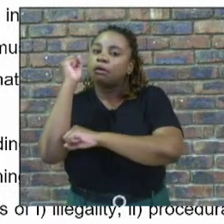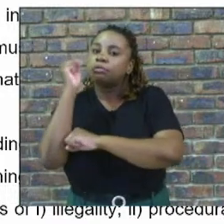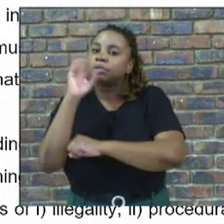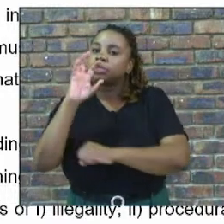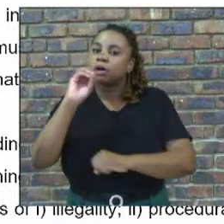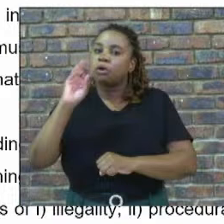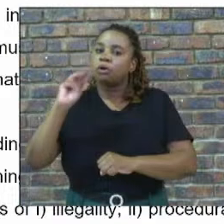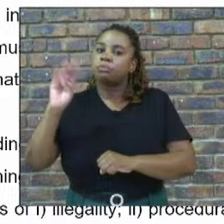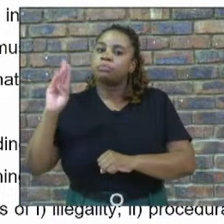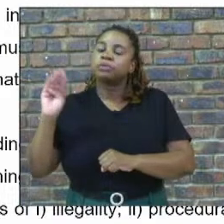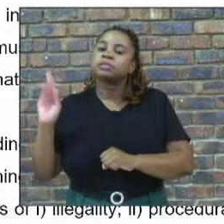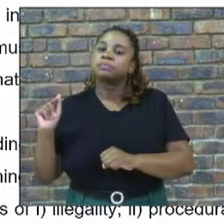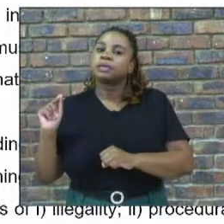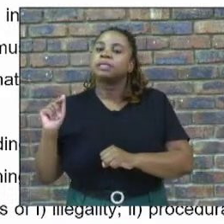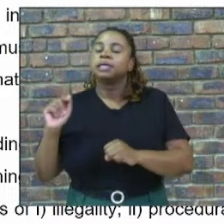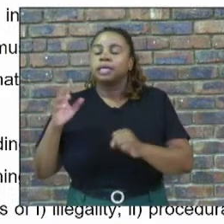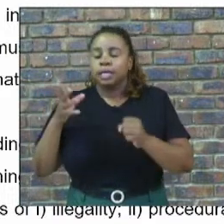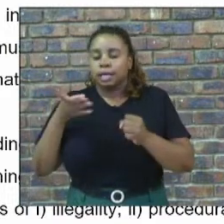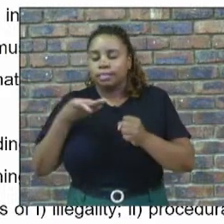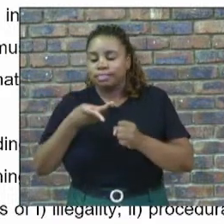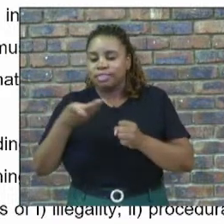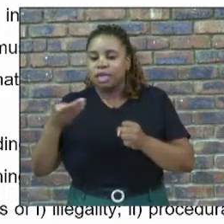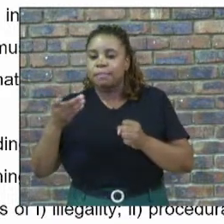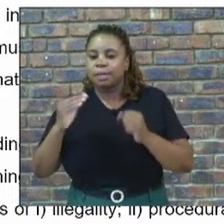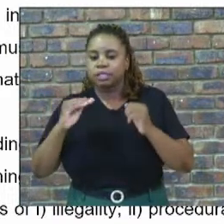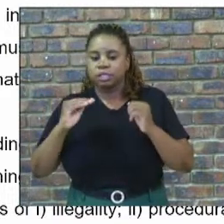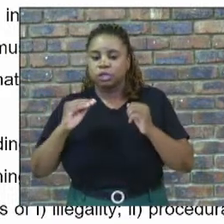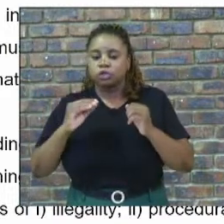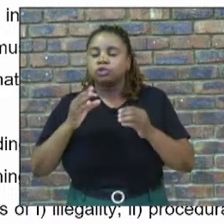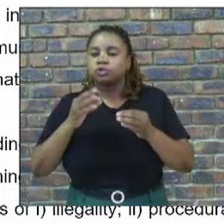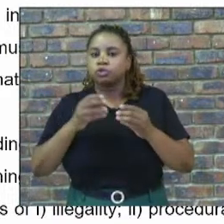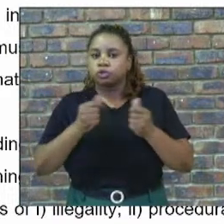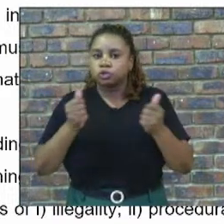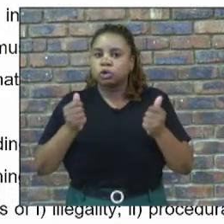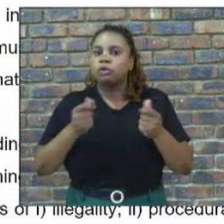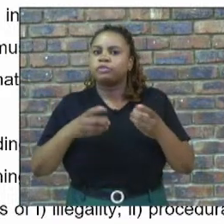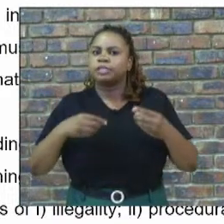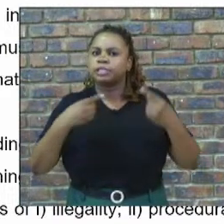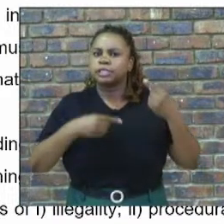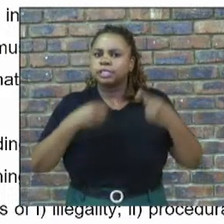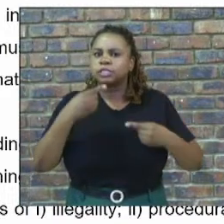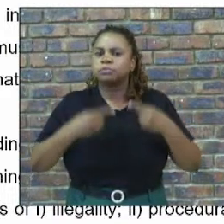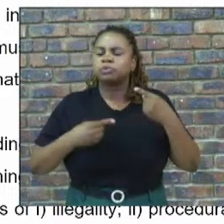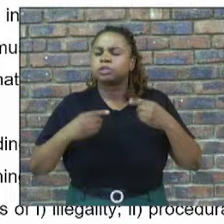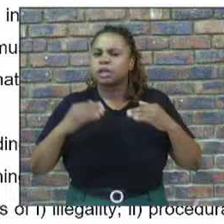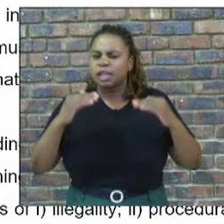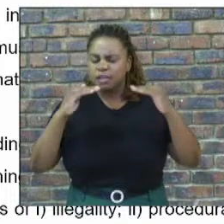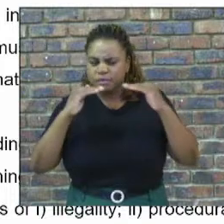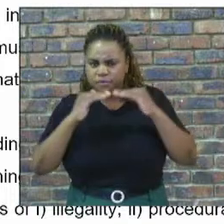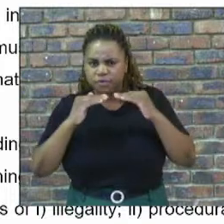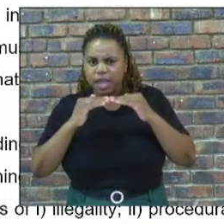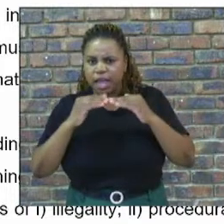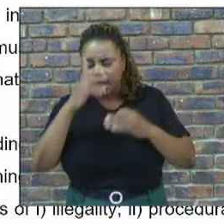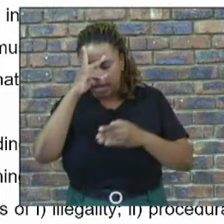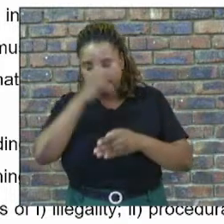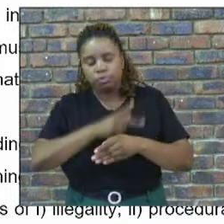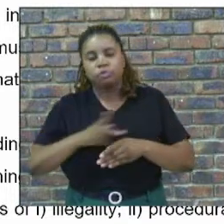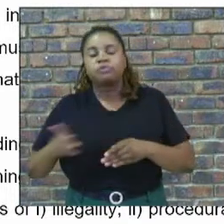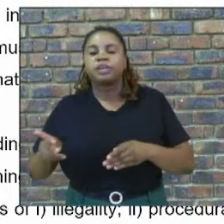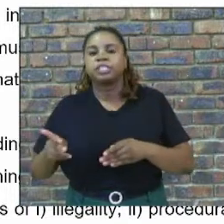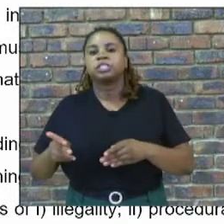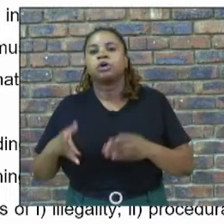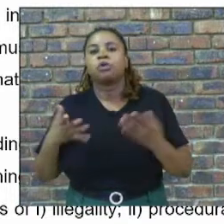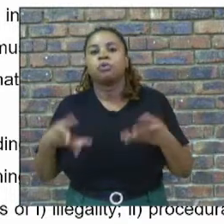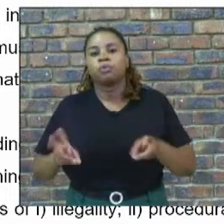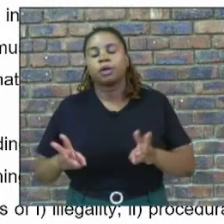and expeditious manner, and by reference to what is equitable in all the circumstances, with due regard